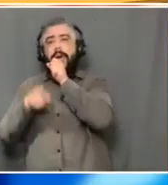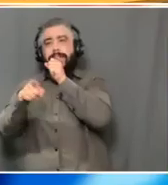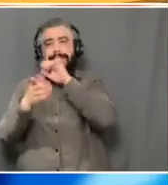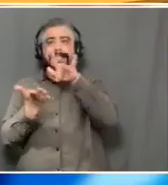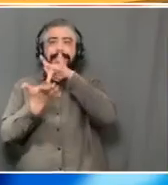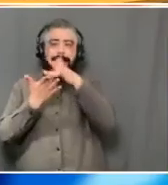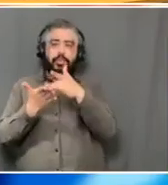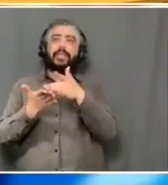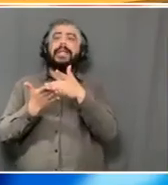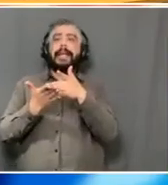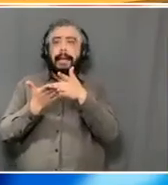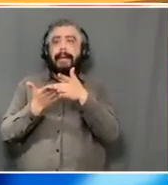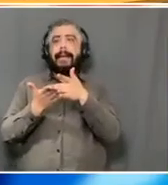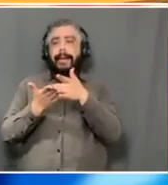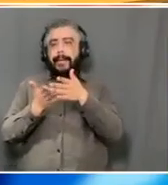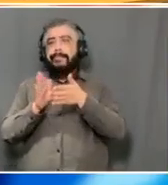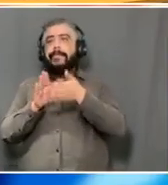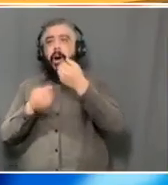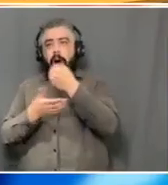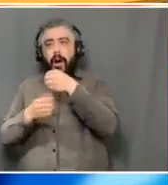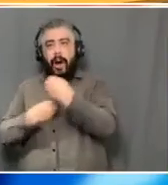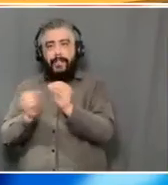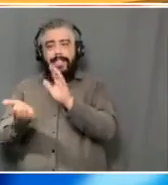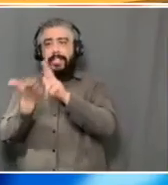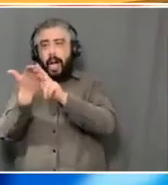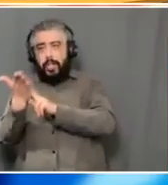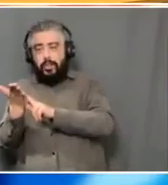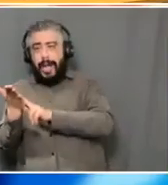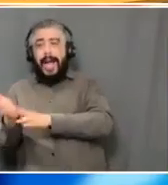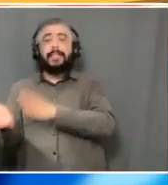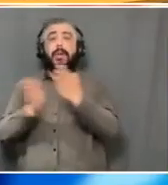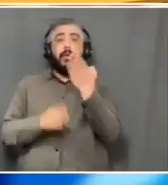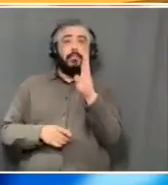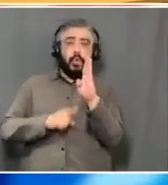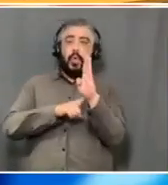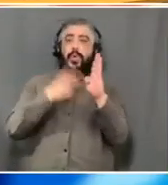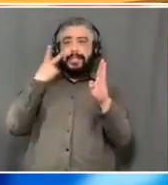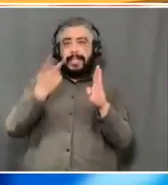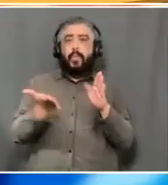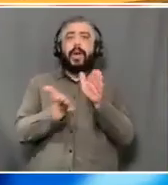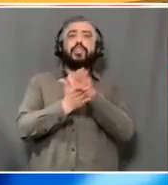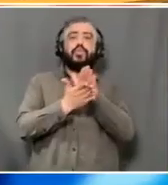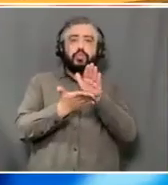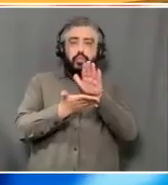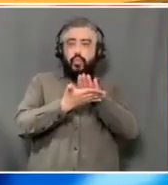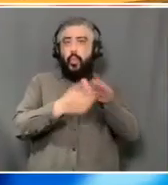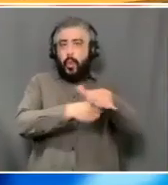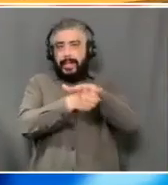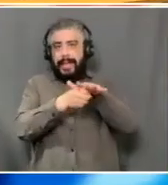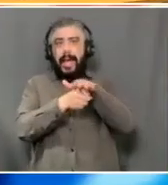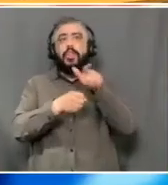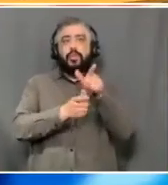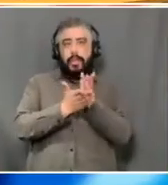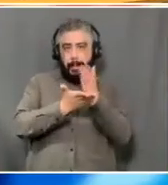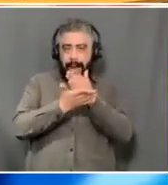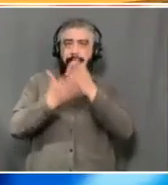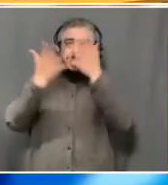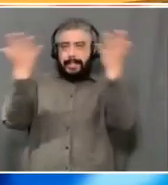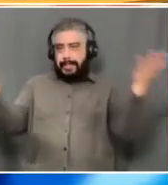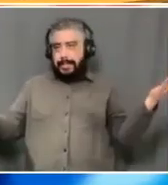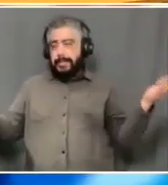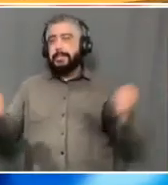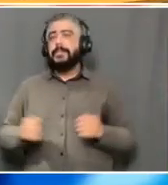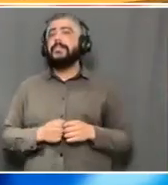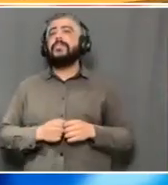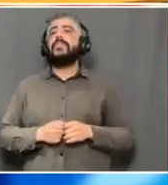administered and central office contracts. In blue, you'll see school site, and these are the budgets. And you'll see a